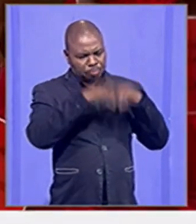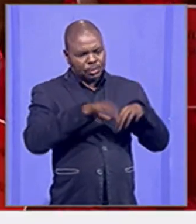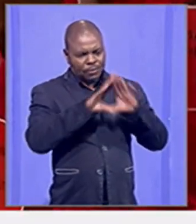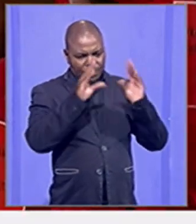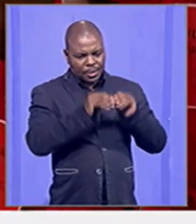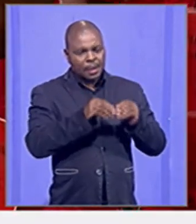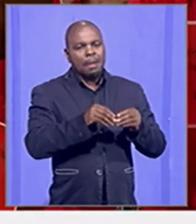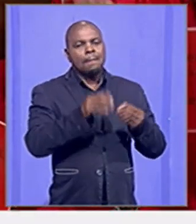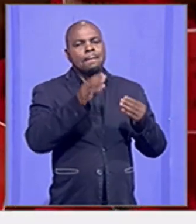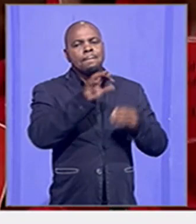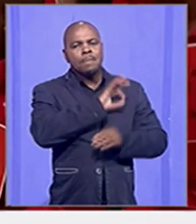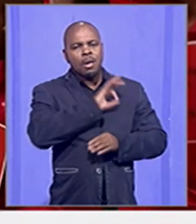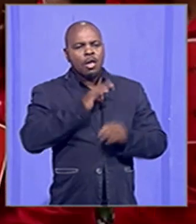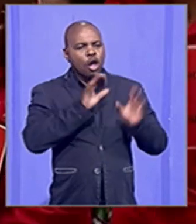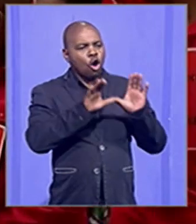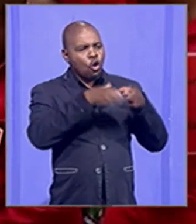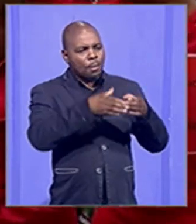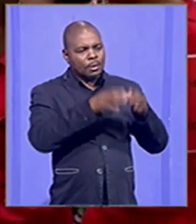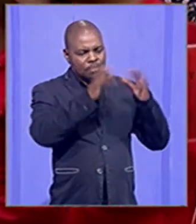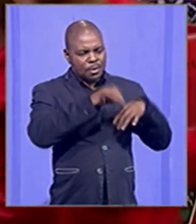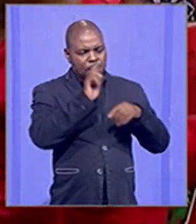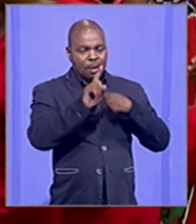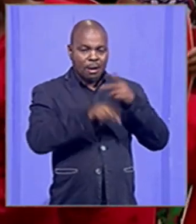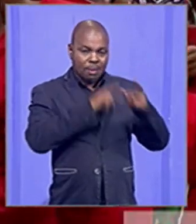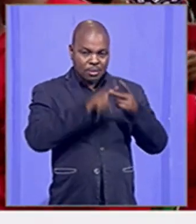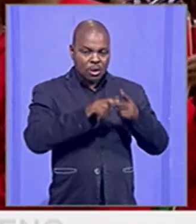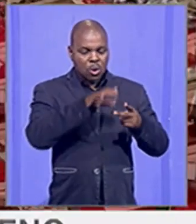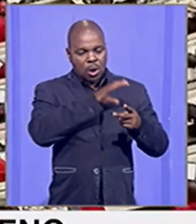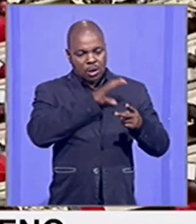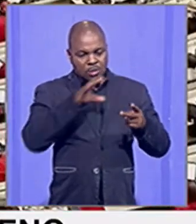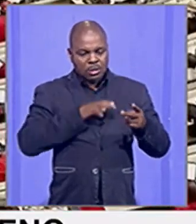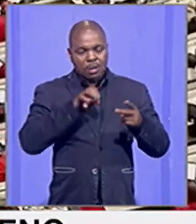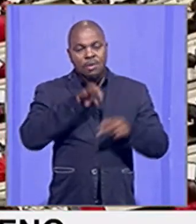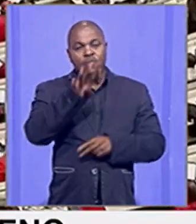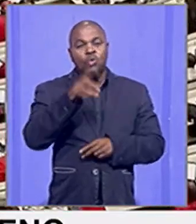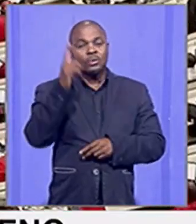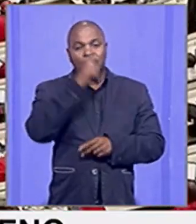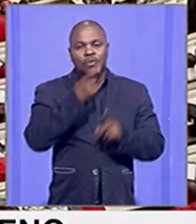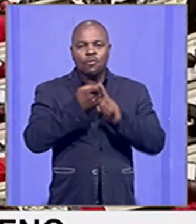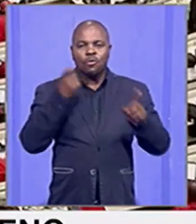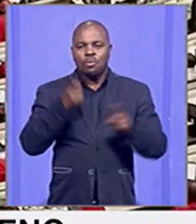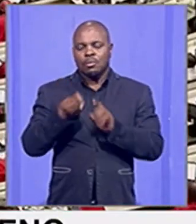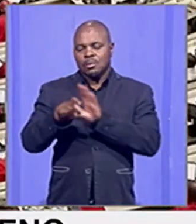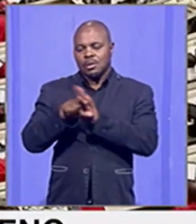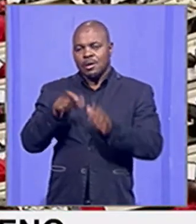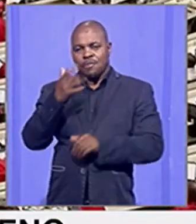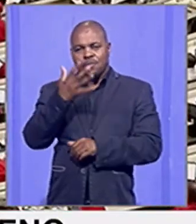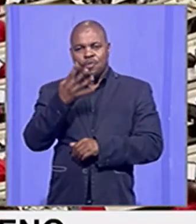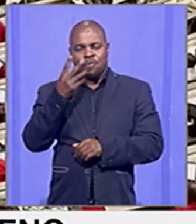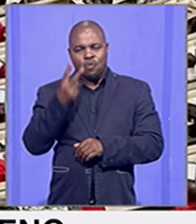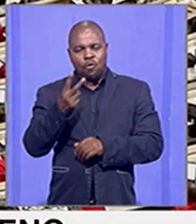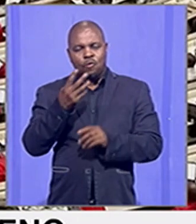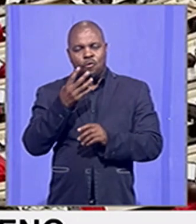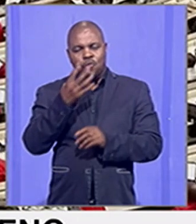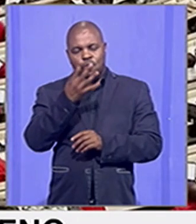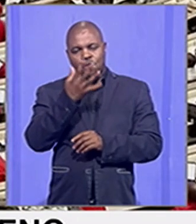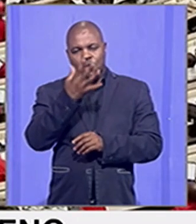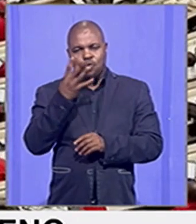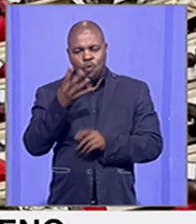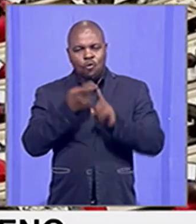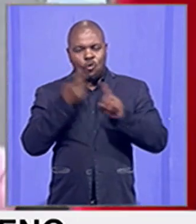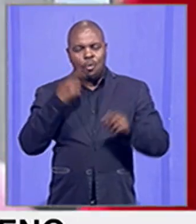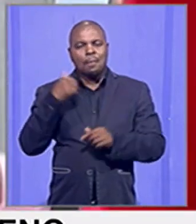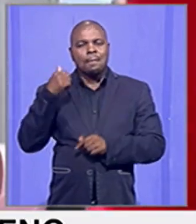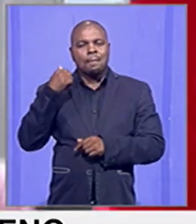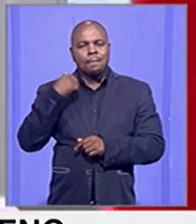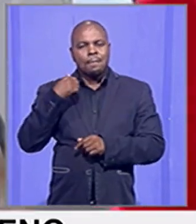be dissolved until the council, in terms of the 14 days of Section 54 of the Municipal Structures Act, we